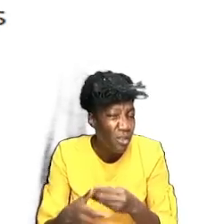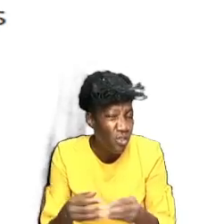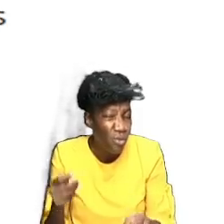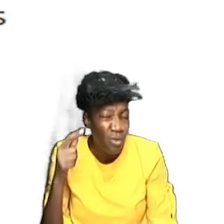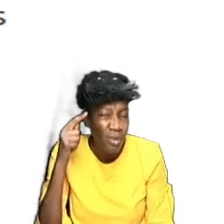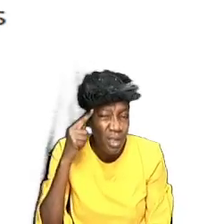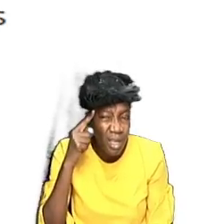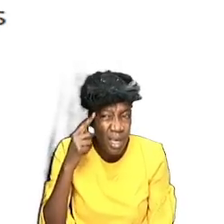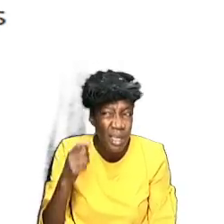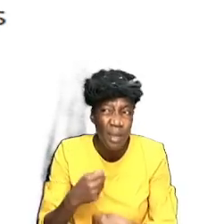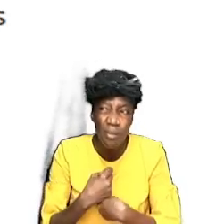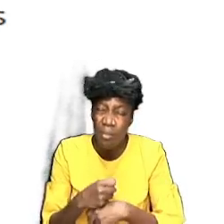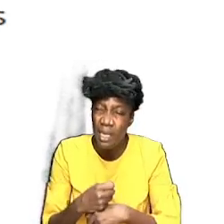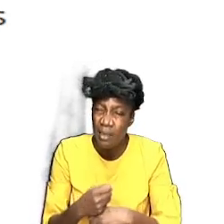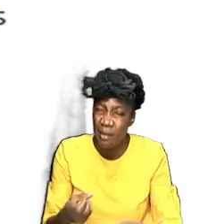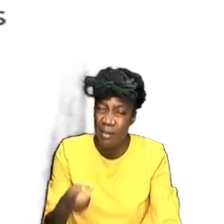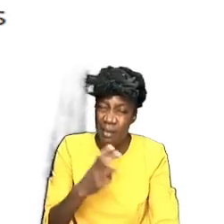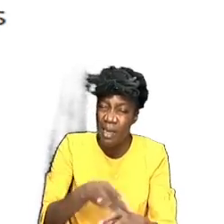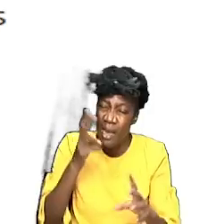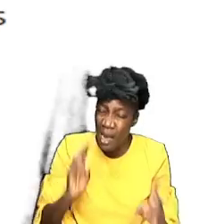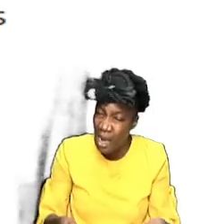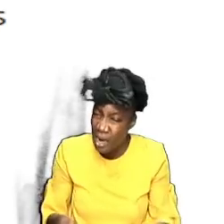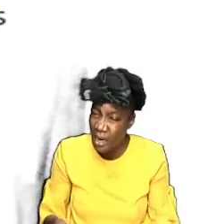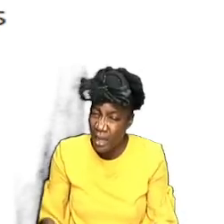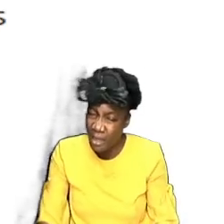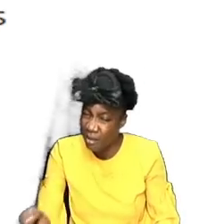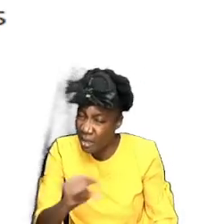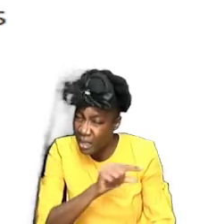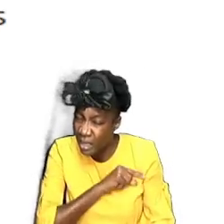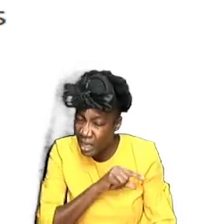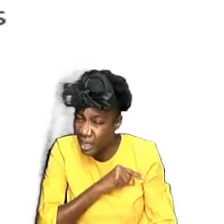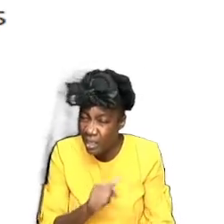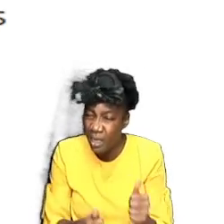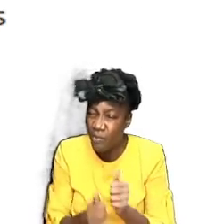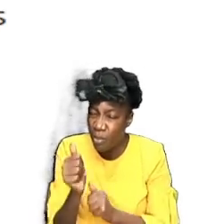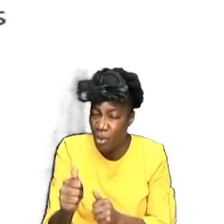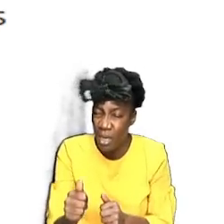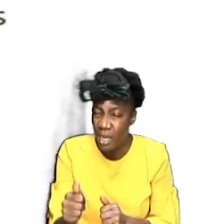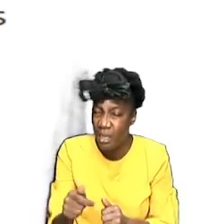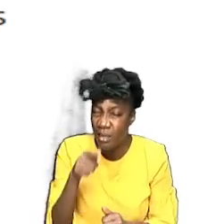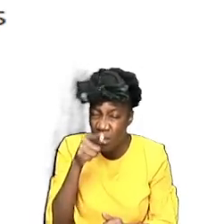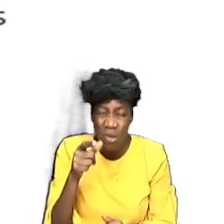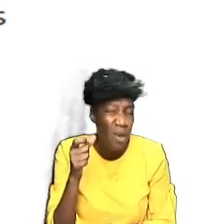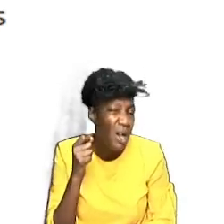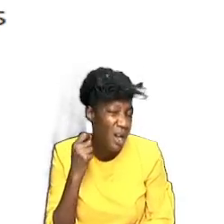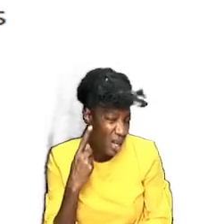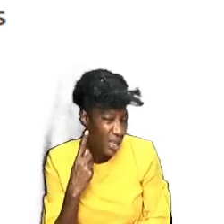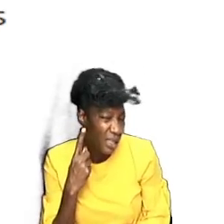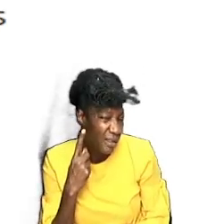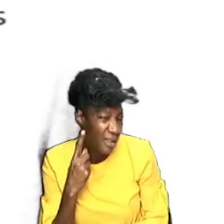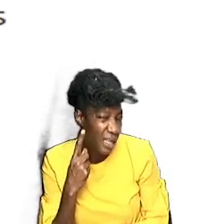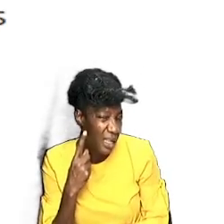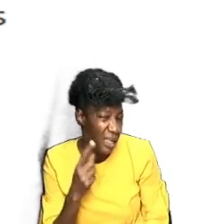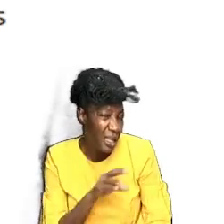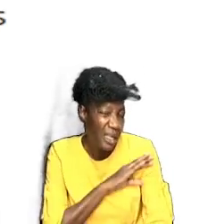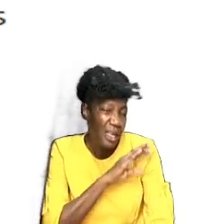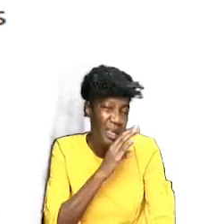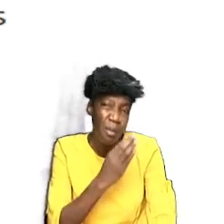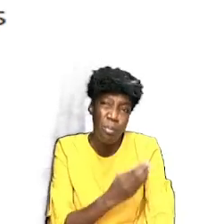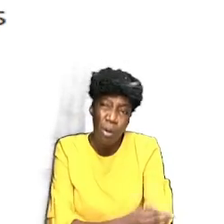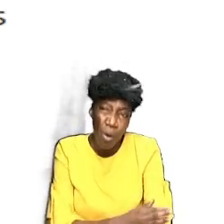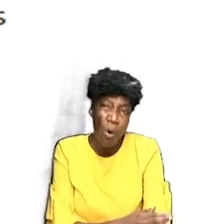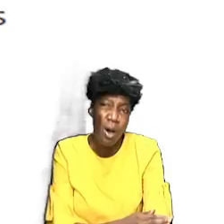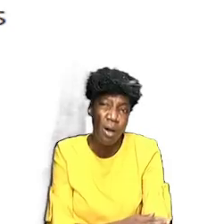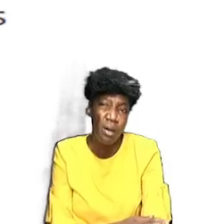it makes us armed against the guilts of the past. In other words, when you understand the power, it's called the helmet of salvation for a